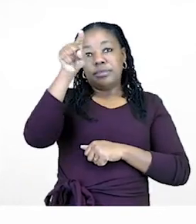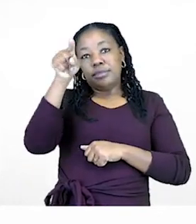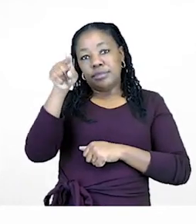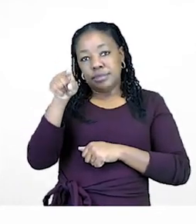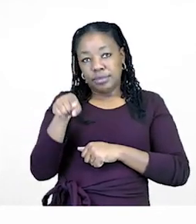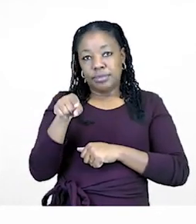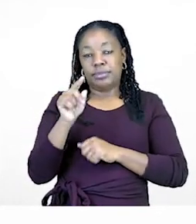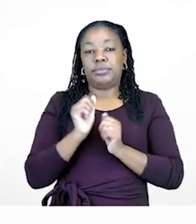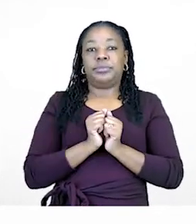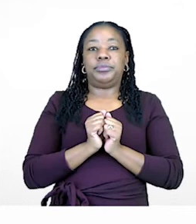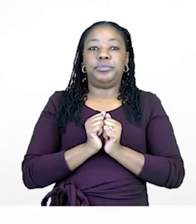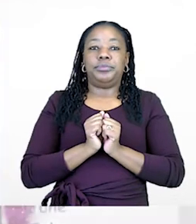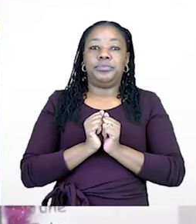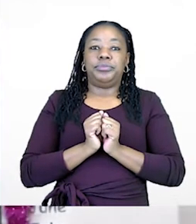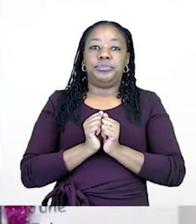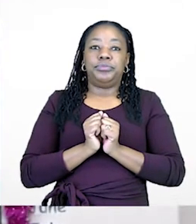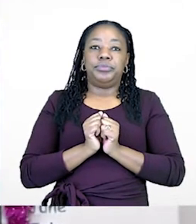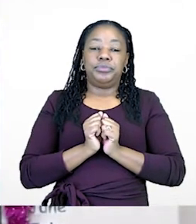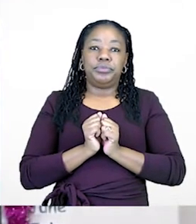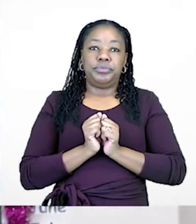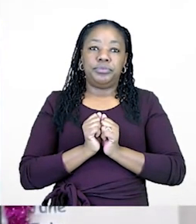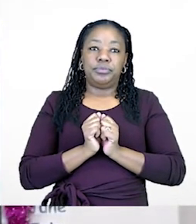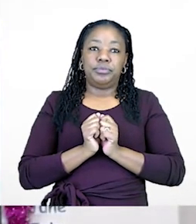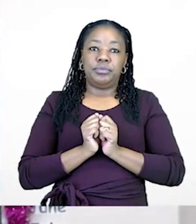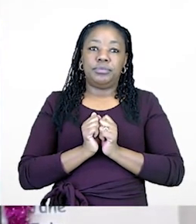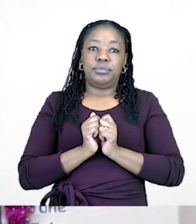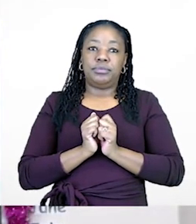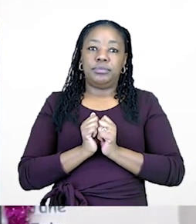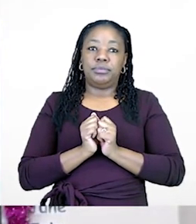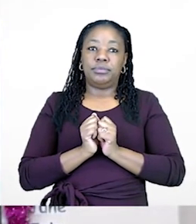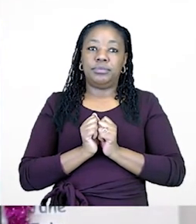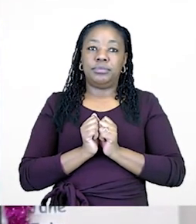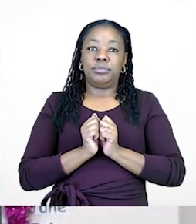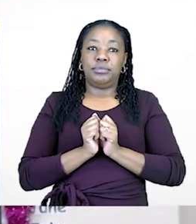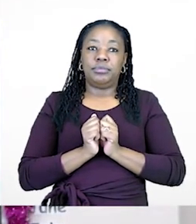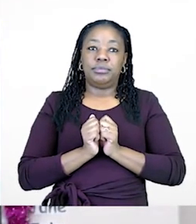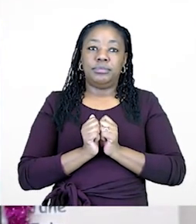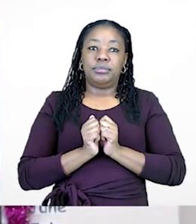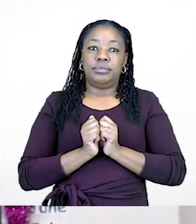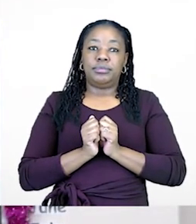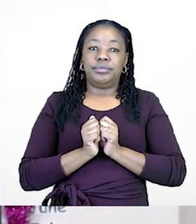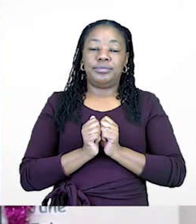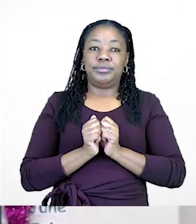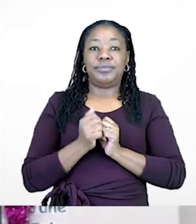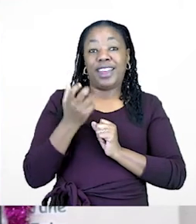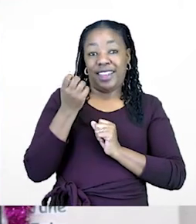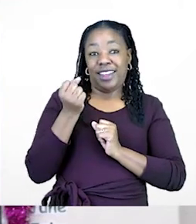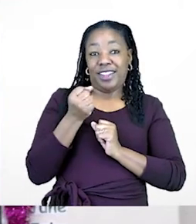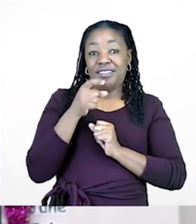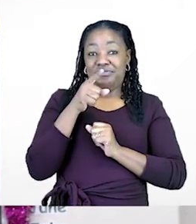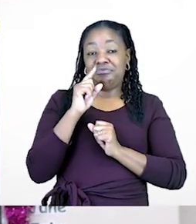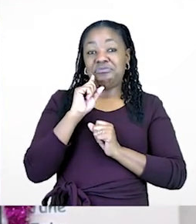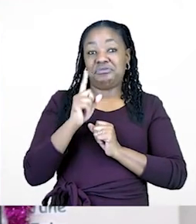lines. Let's take a look at the board. As you can see, I also have my hat, but we are going